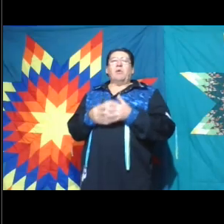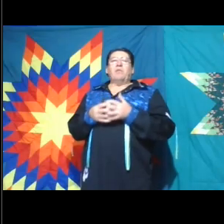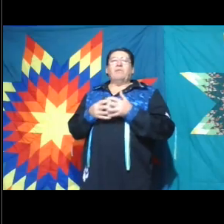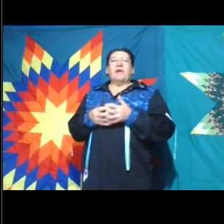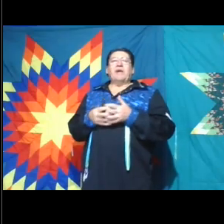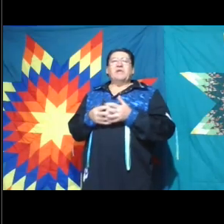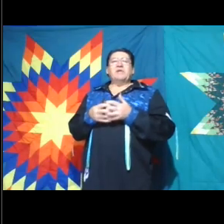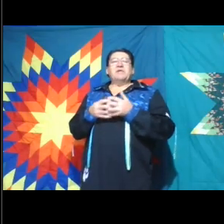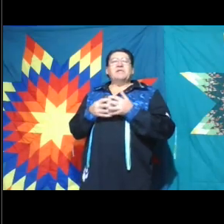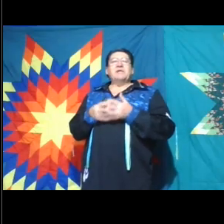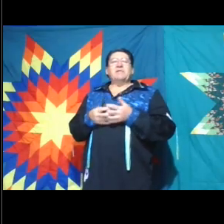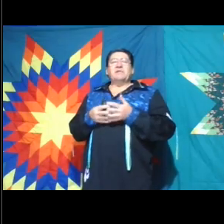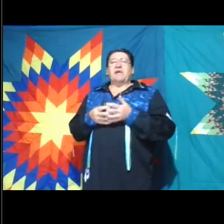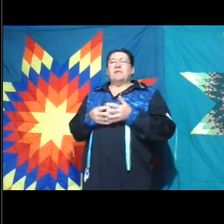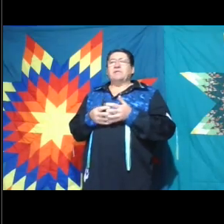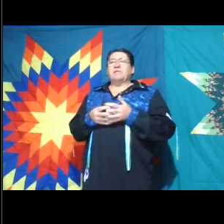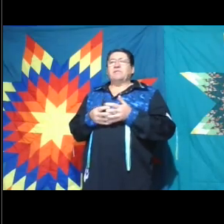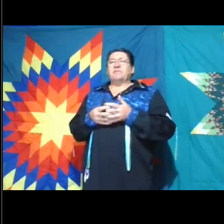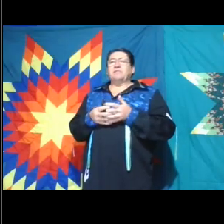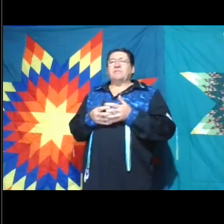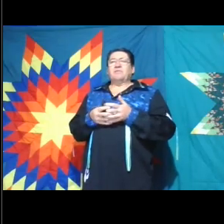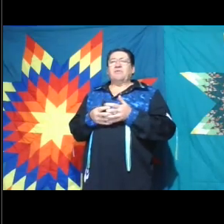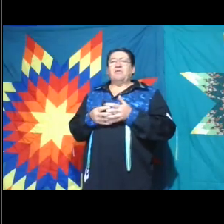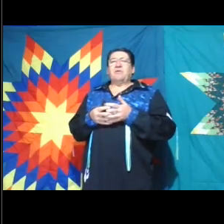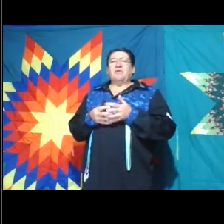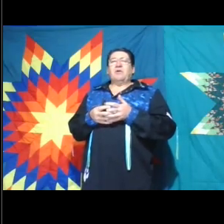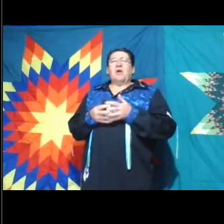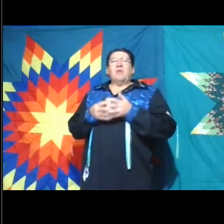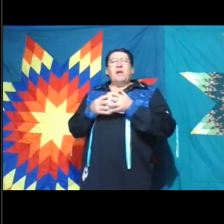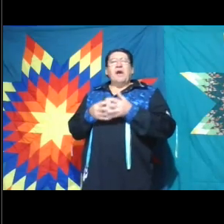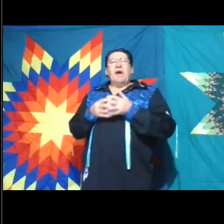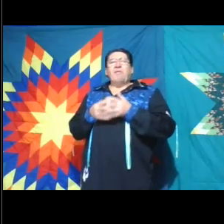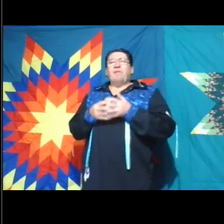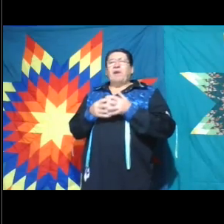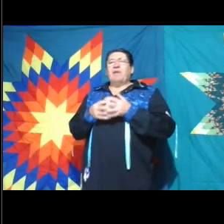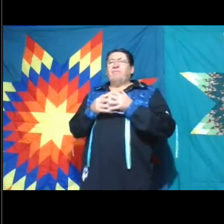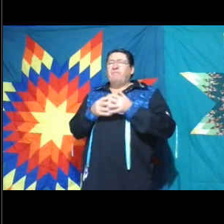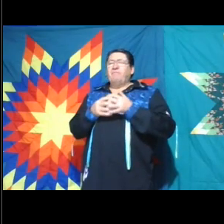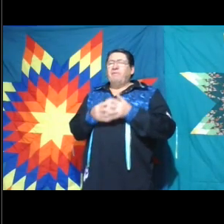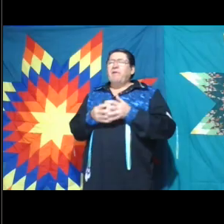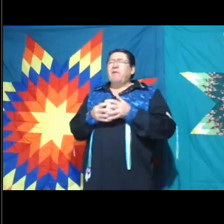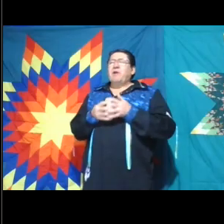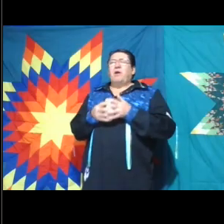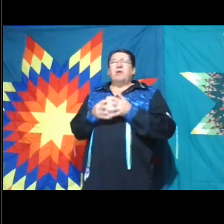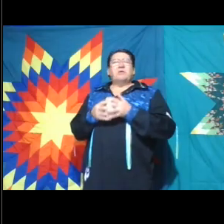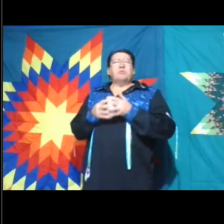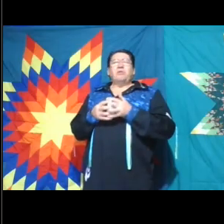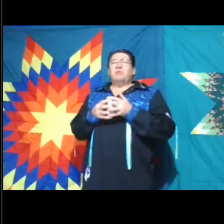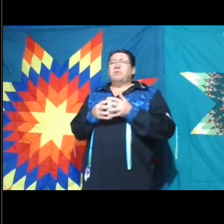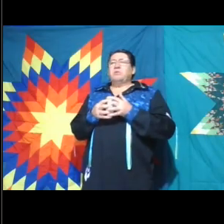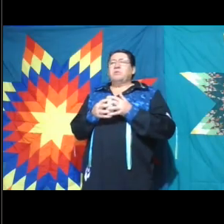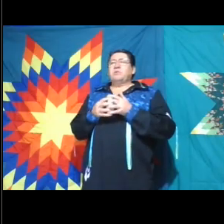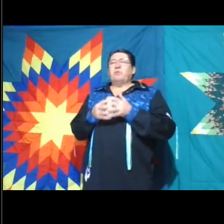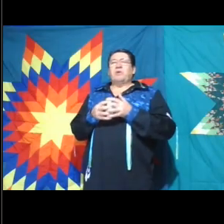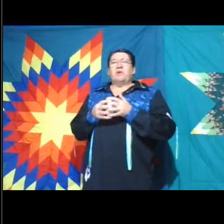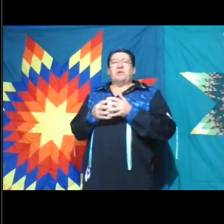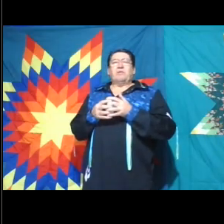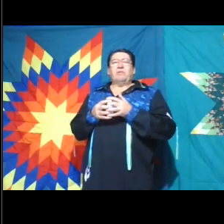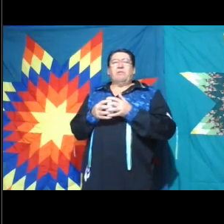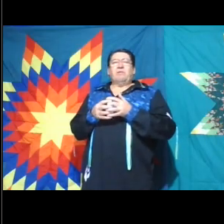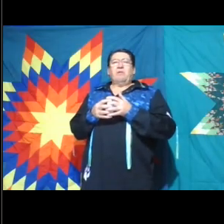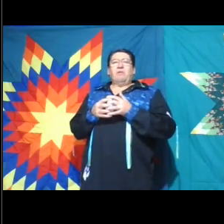and qualifications and skill sets. And we have a very entrepreneurial